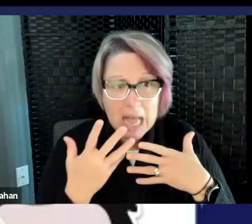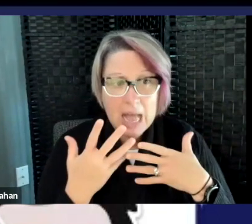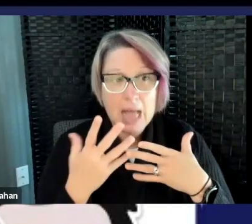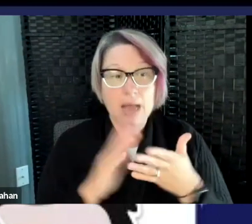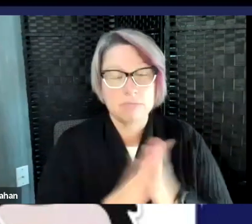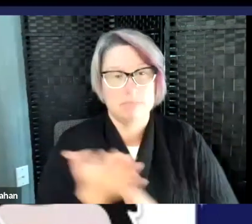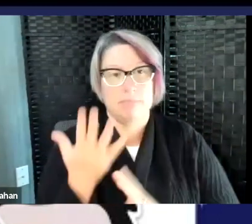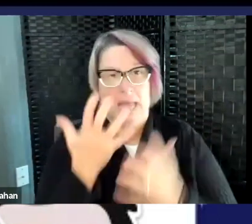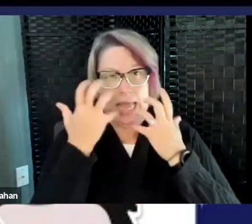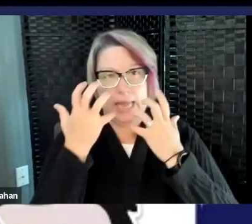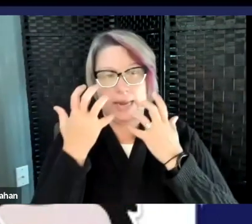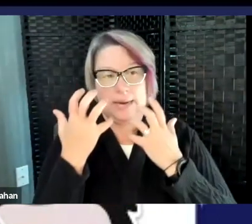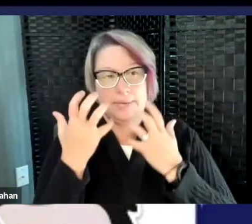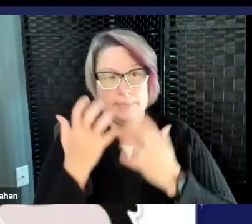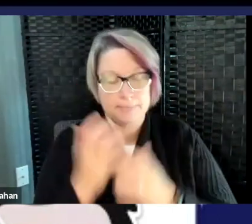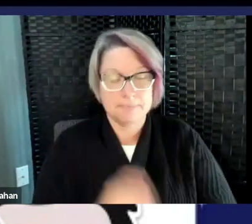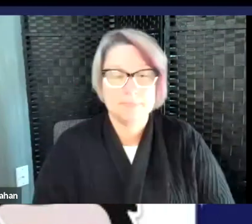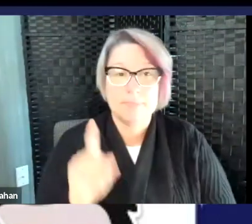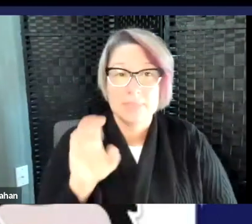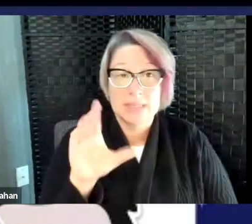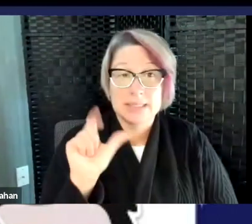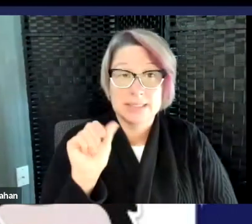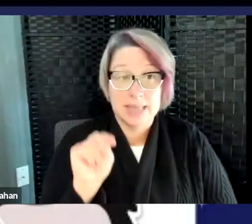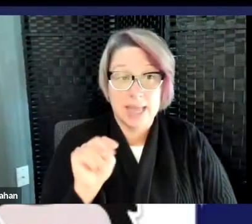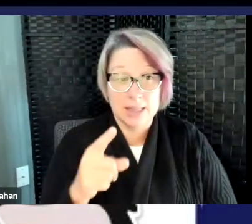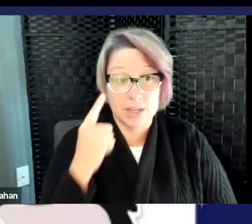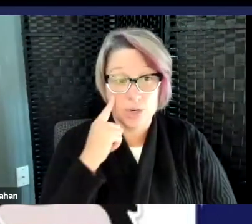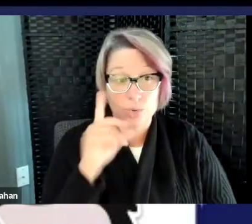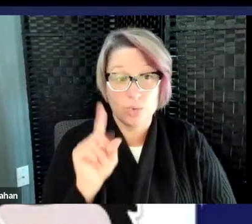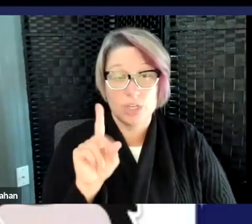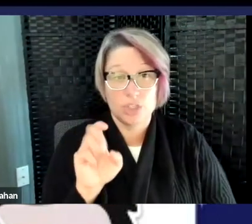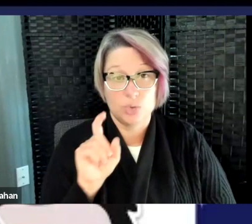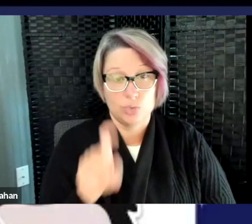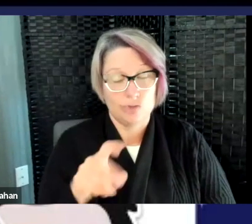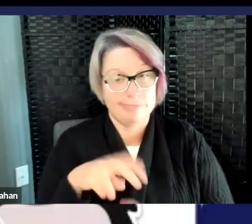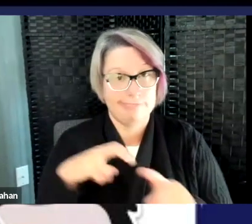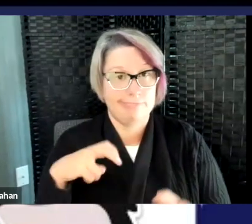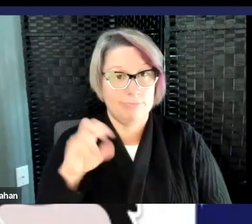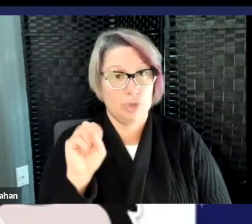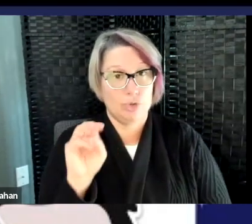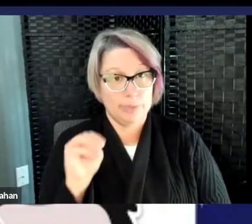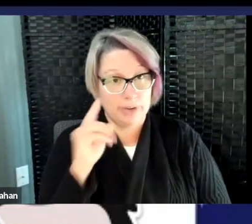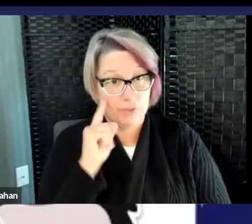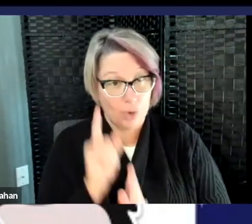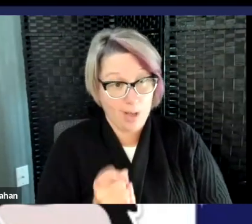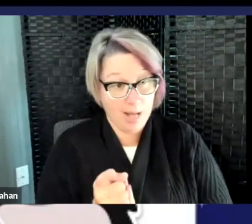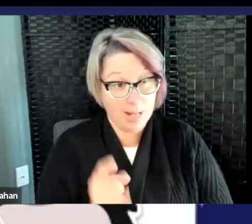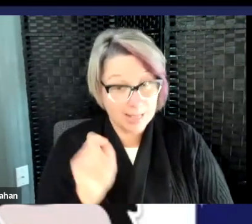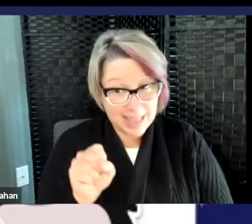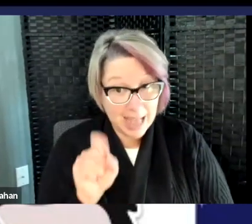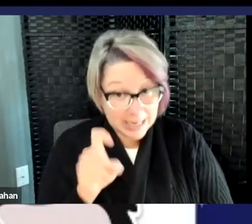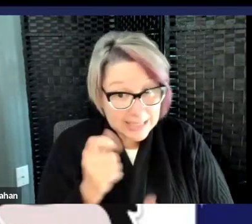mad. I love it. Declan, you think Dude should stay off social media for a while? Yeah, Dude